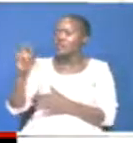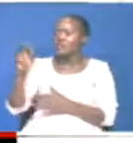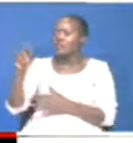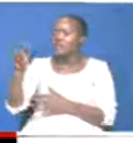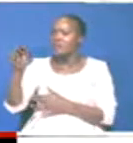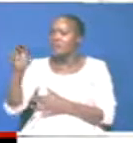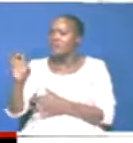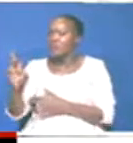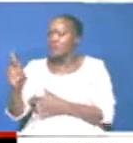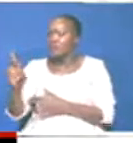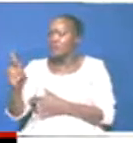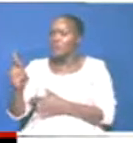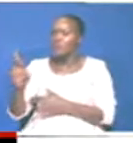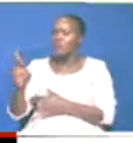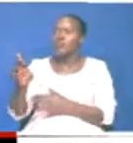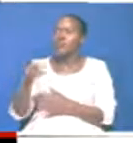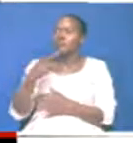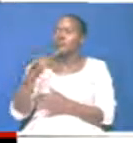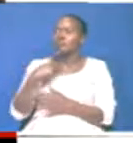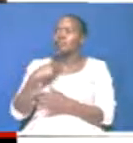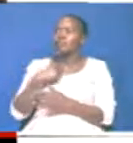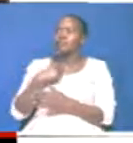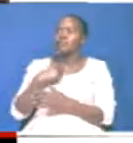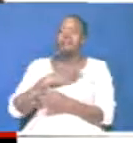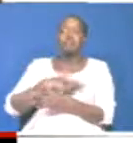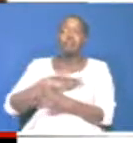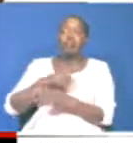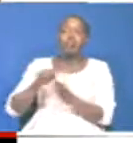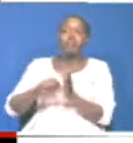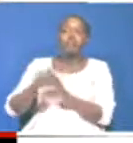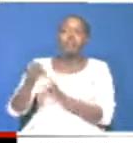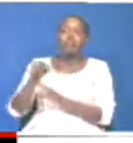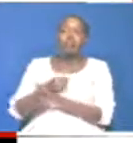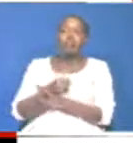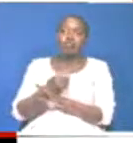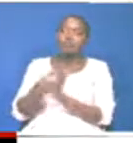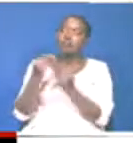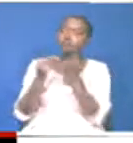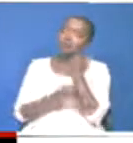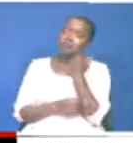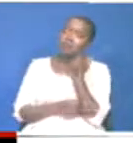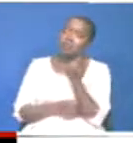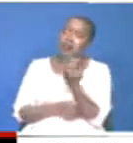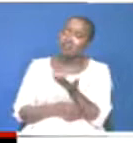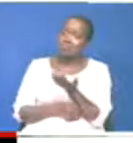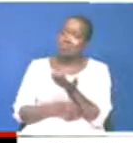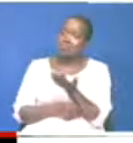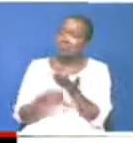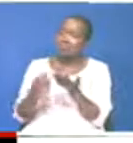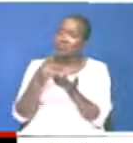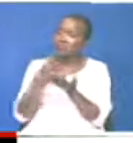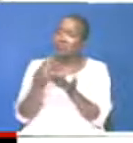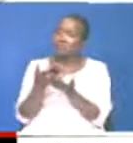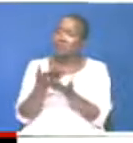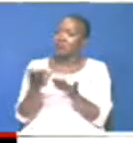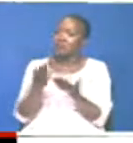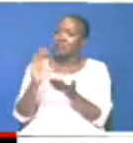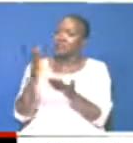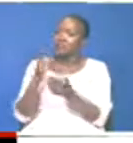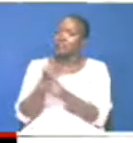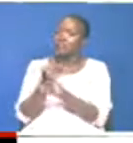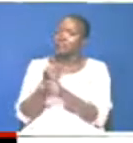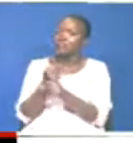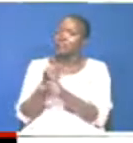go science subject. And by science subject, I was actually very poor. So out of that, because I never did literature